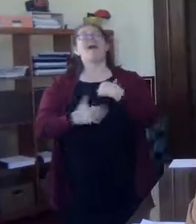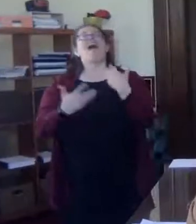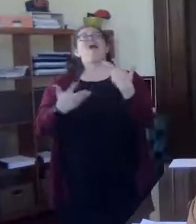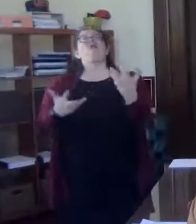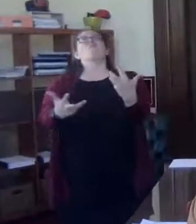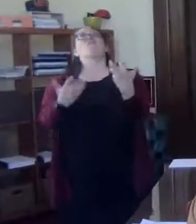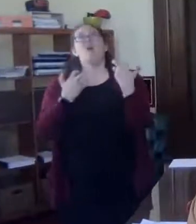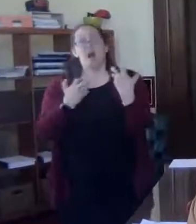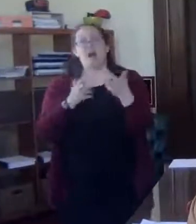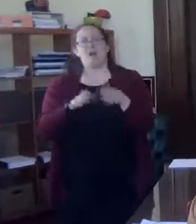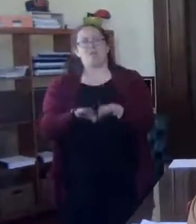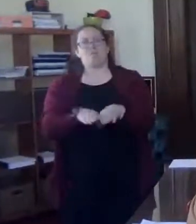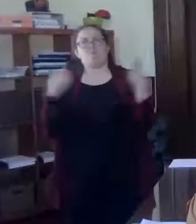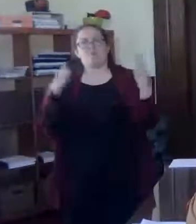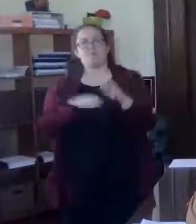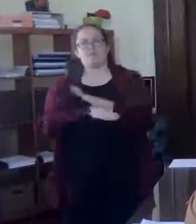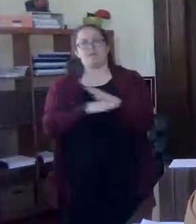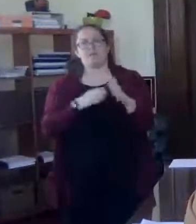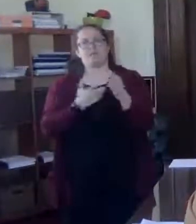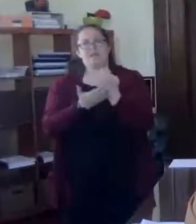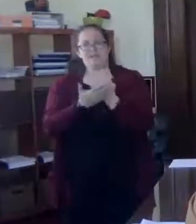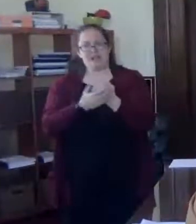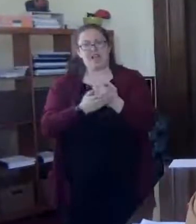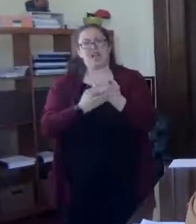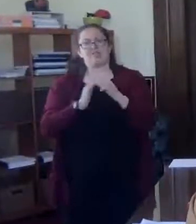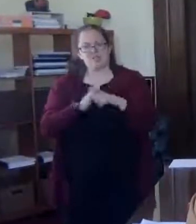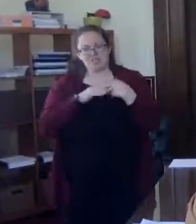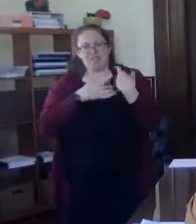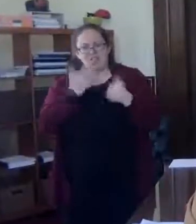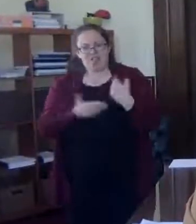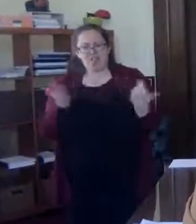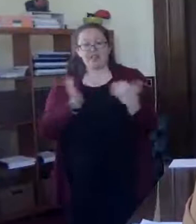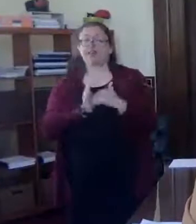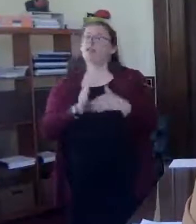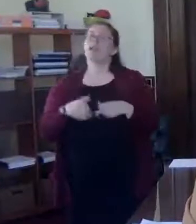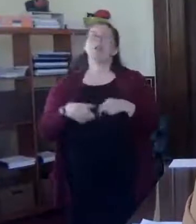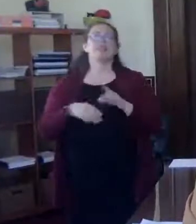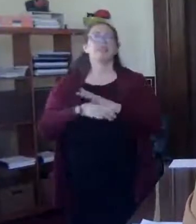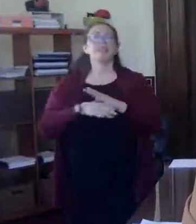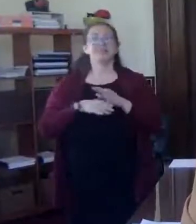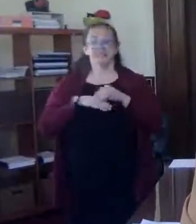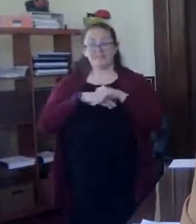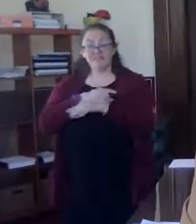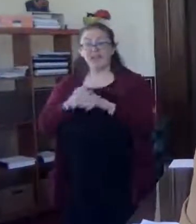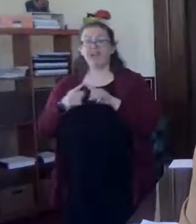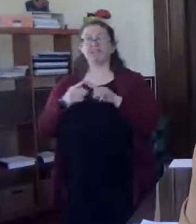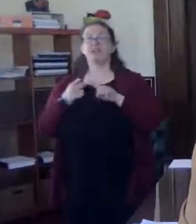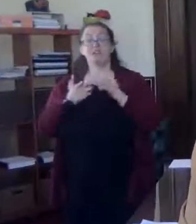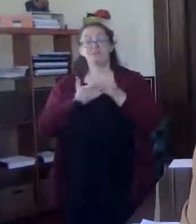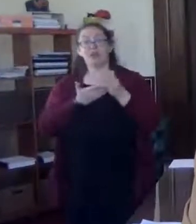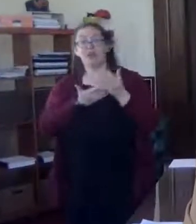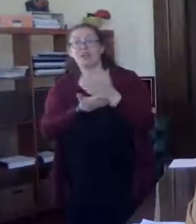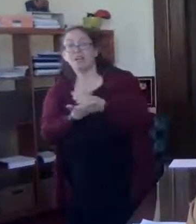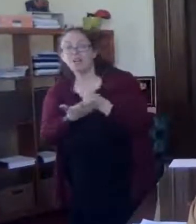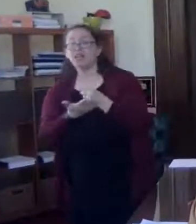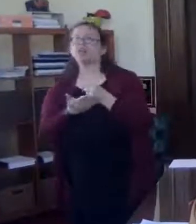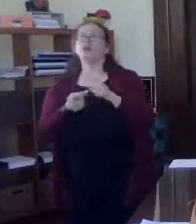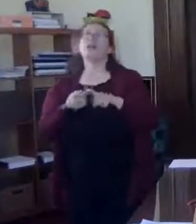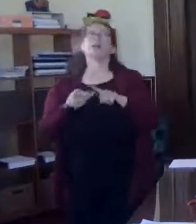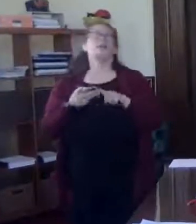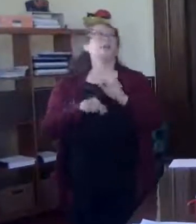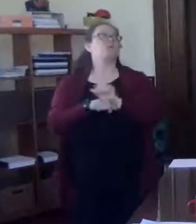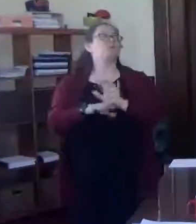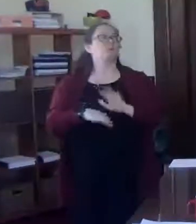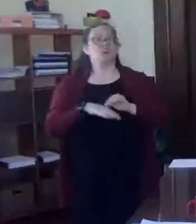do. The effect on our businesses, the effect on revenue, the effect on our workers